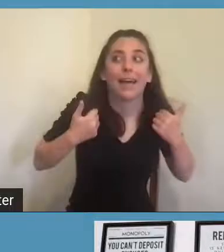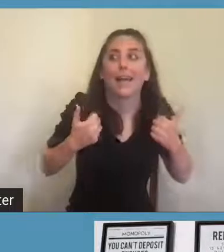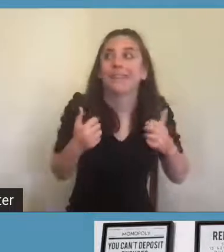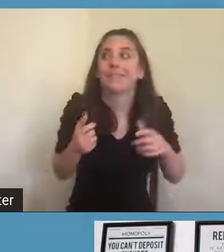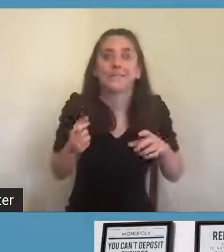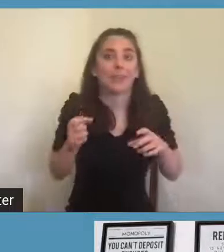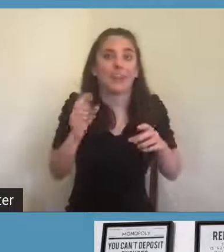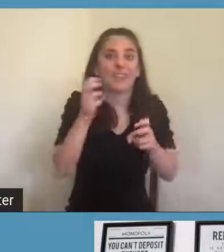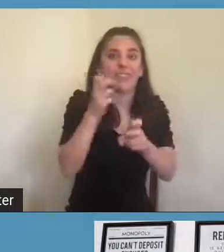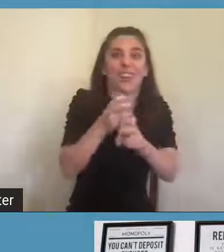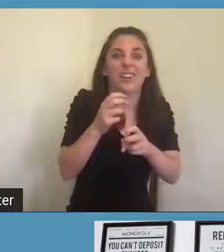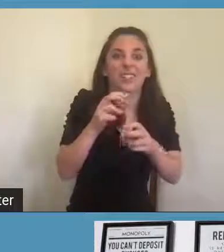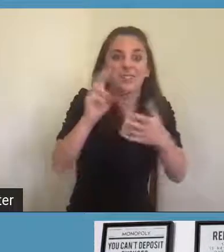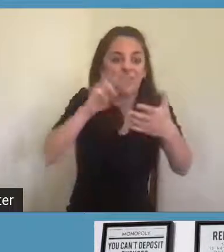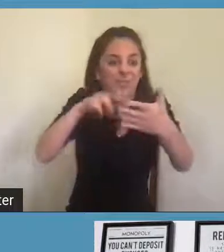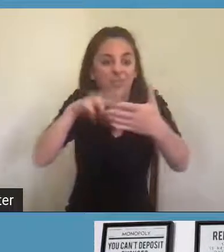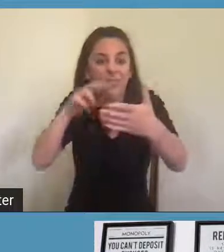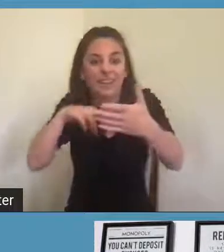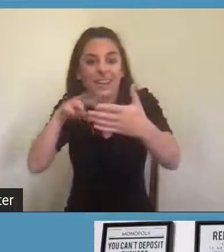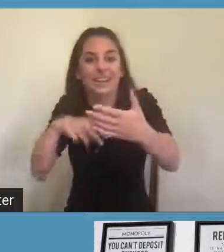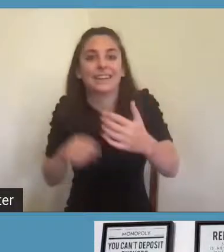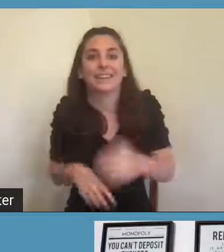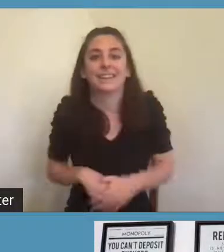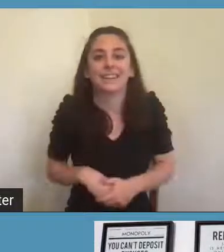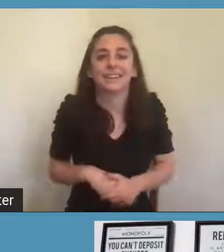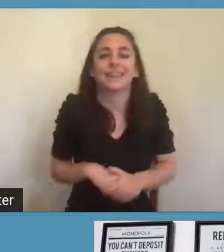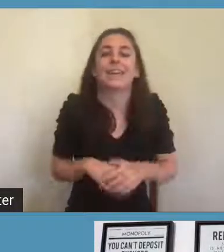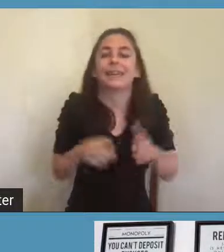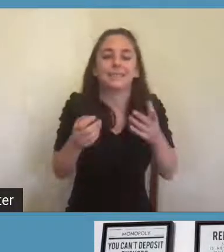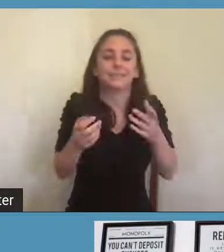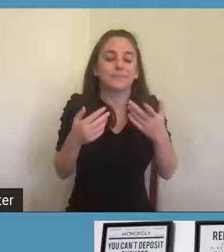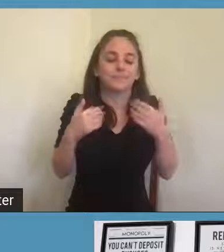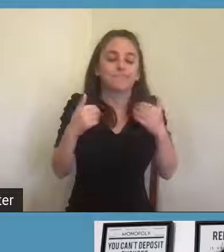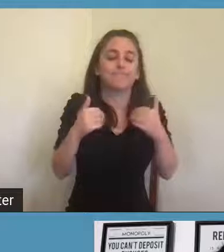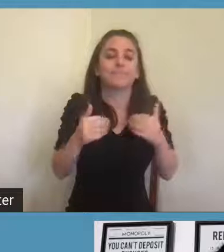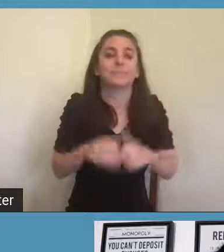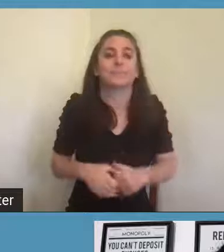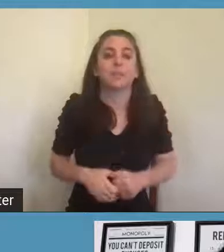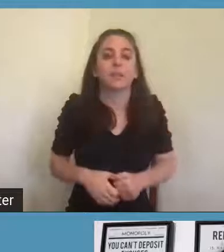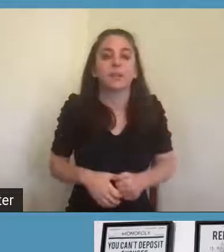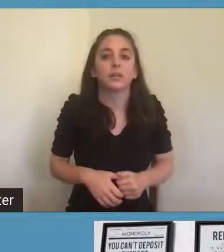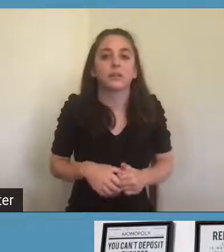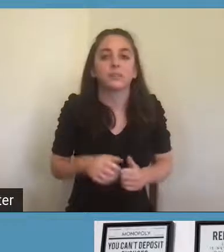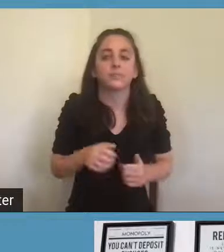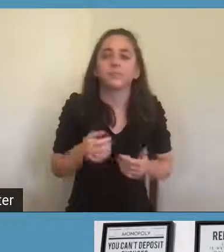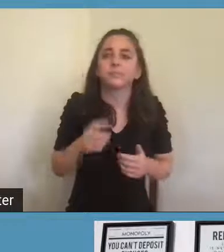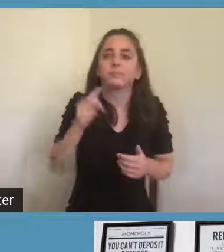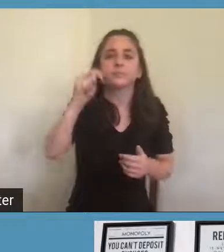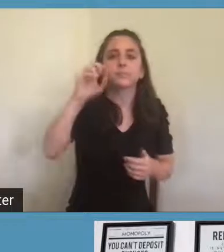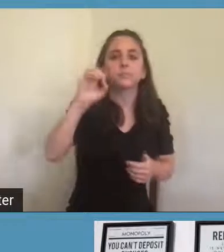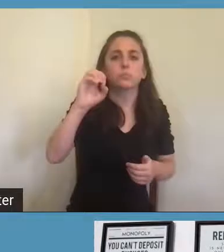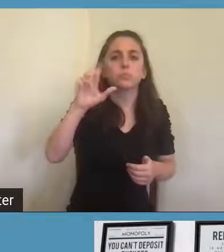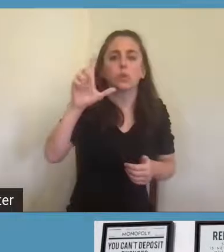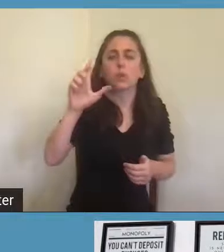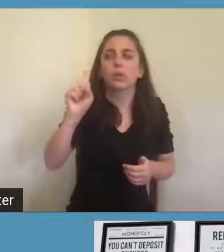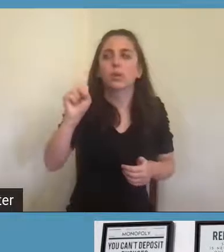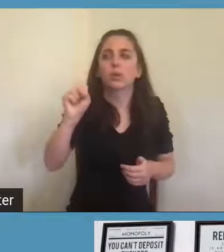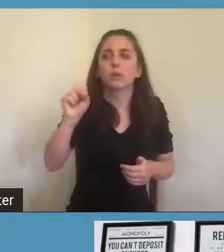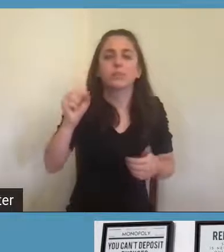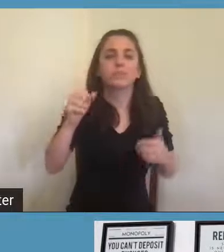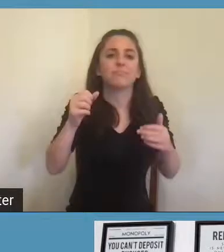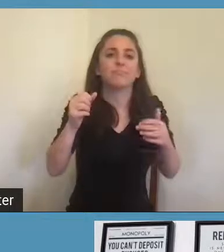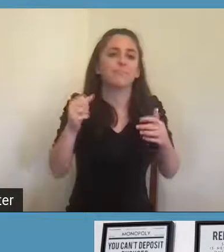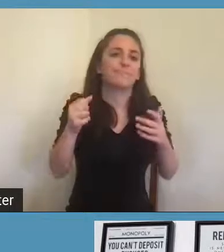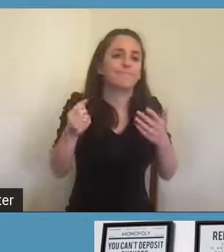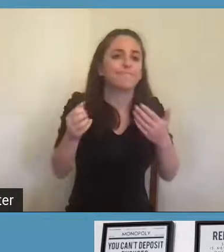typing. All right, I'm going to move on and we can circle back to that one. What are some tools and practices we need to know about to make it easier to